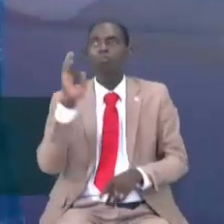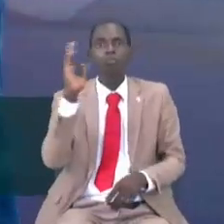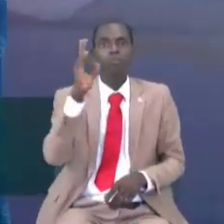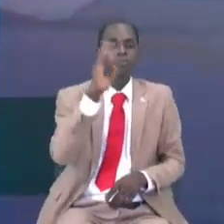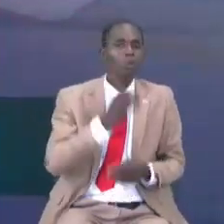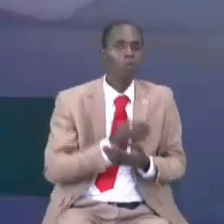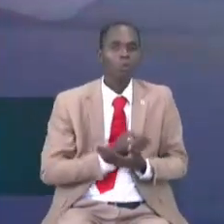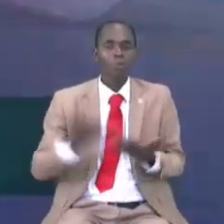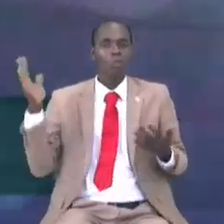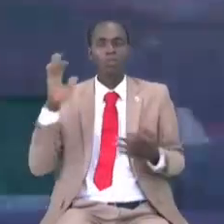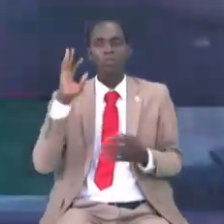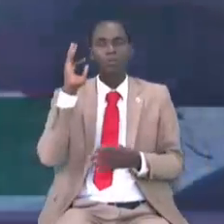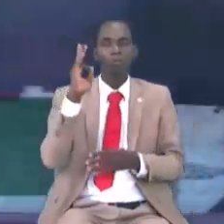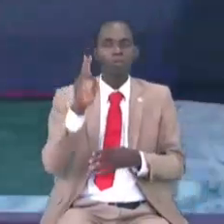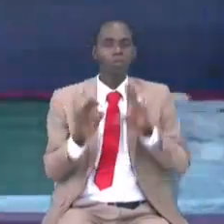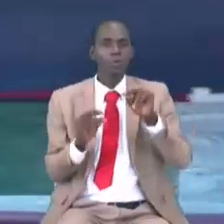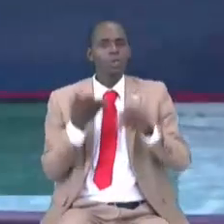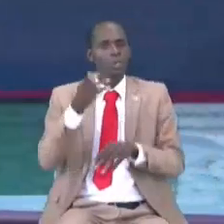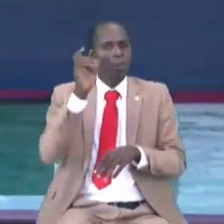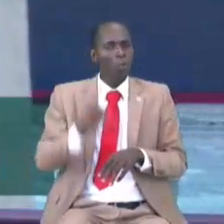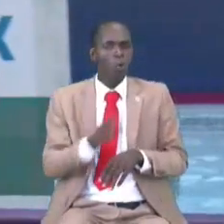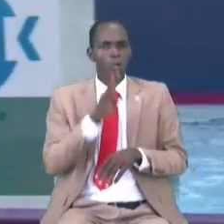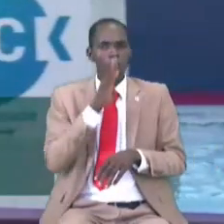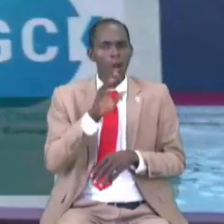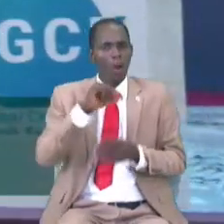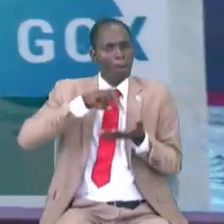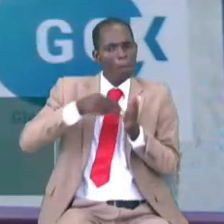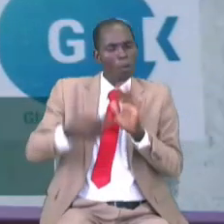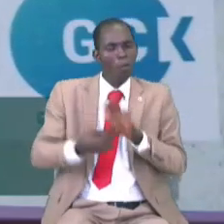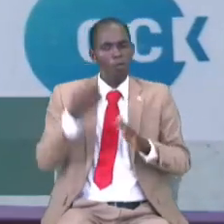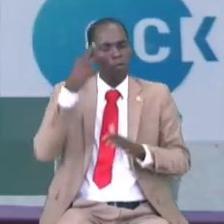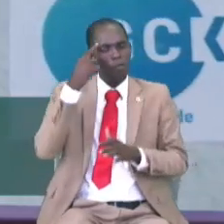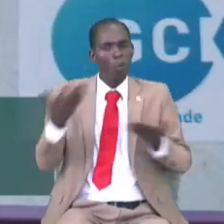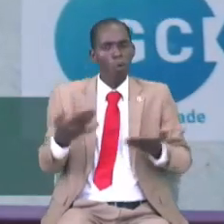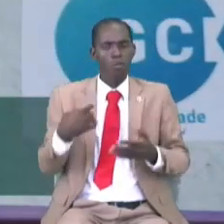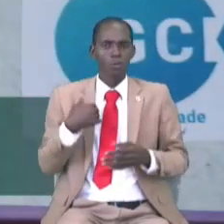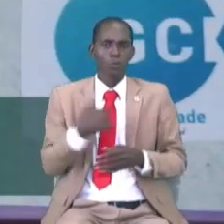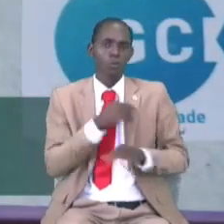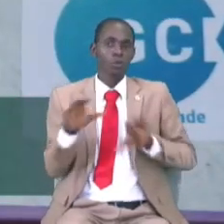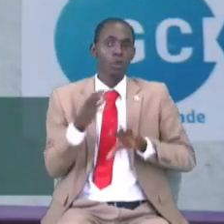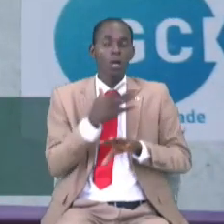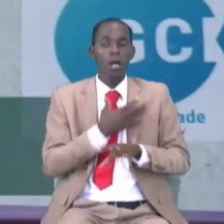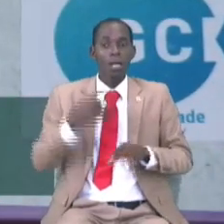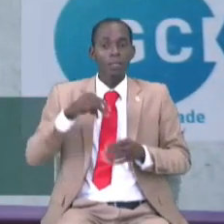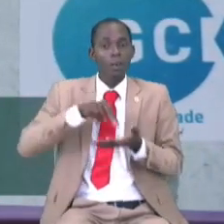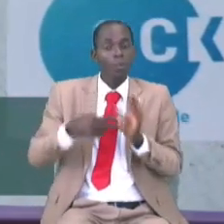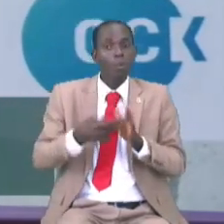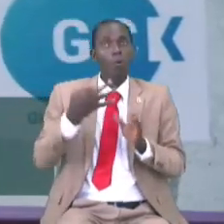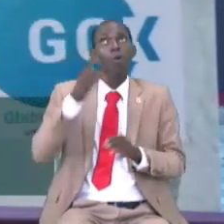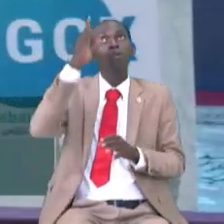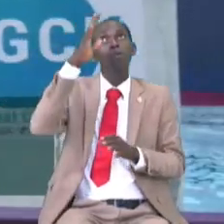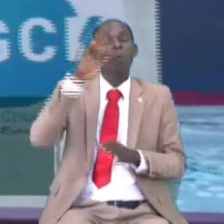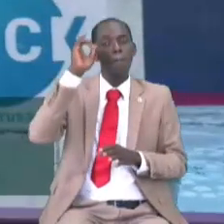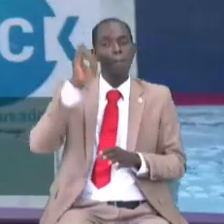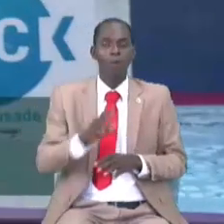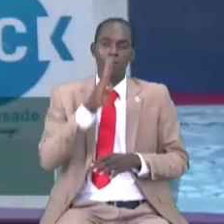And the purpose of God should become our purpose. It's a redemptive purpose. Let's look